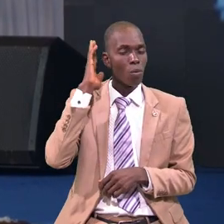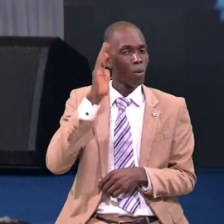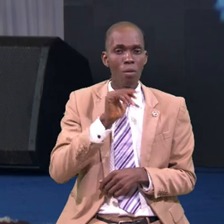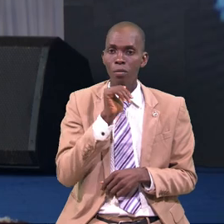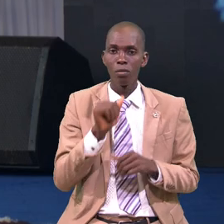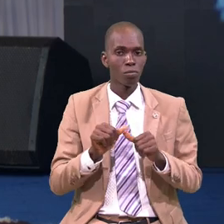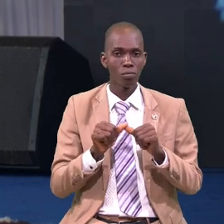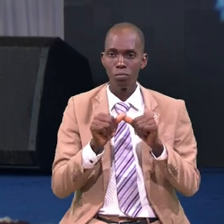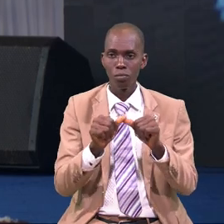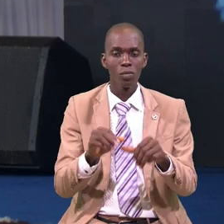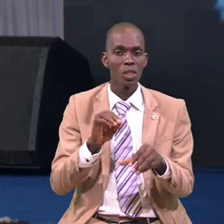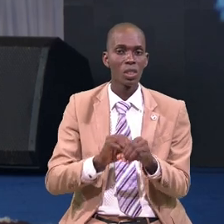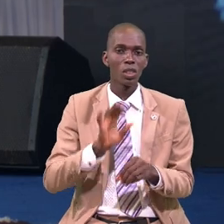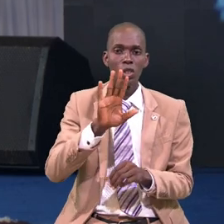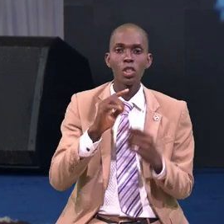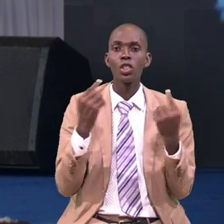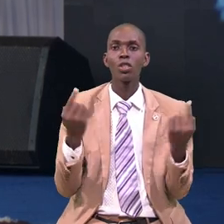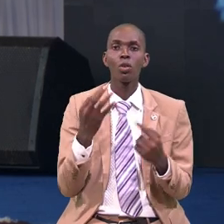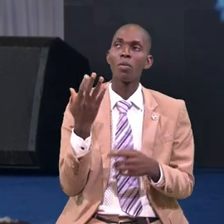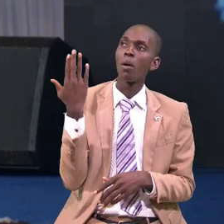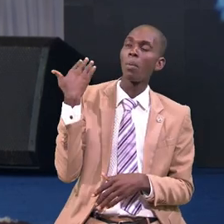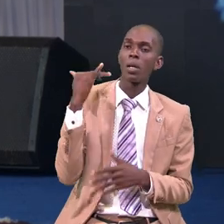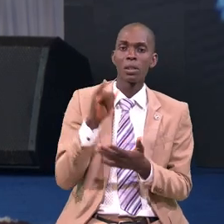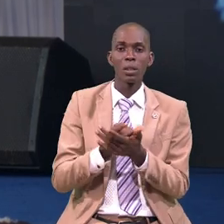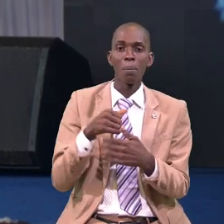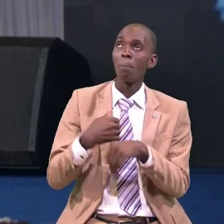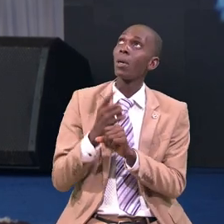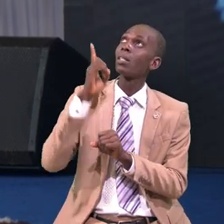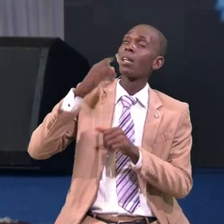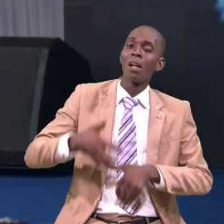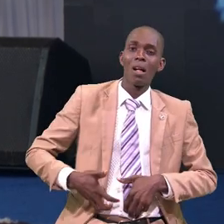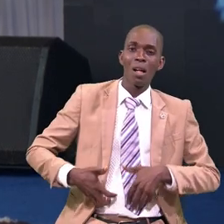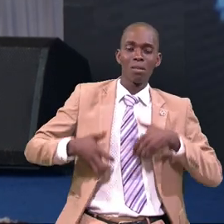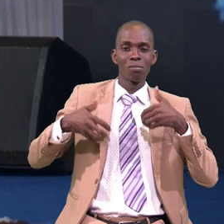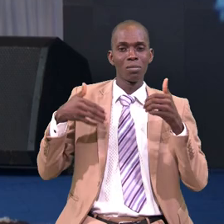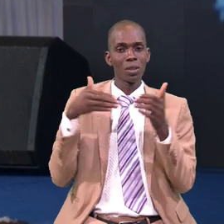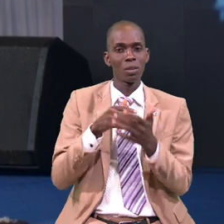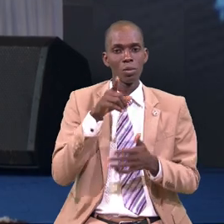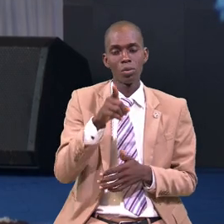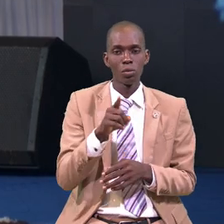sins of the past that made him angry against you.